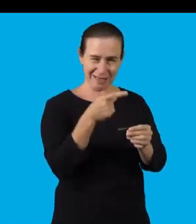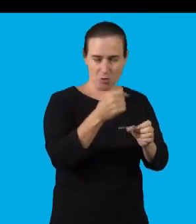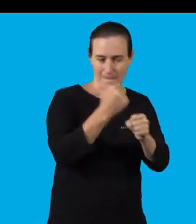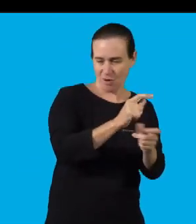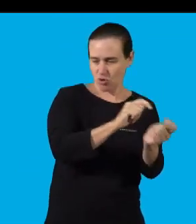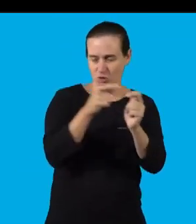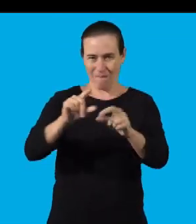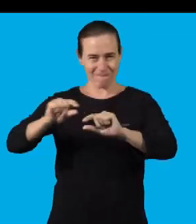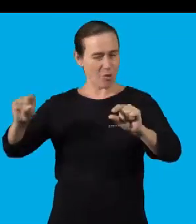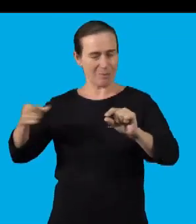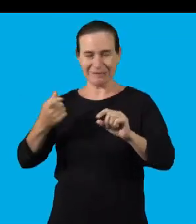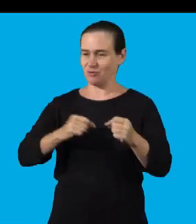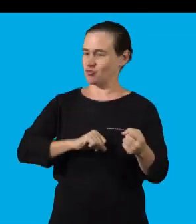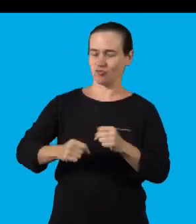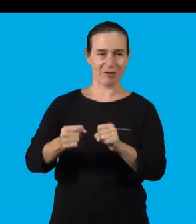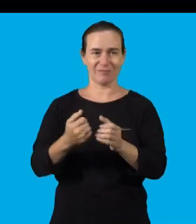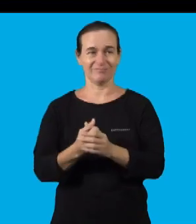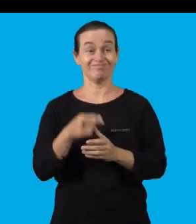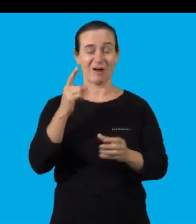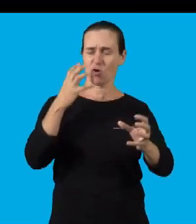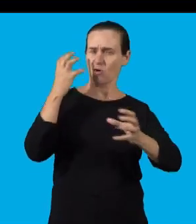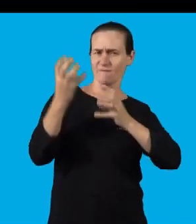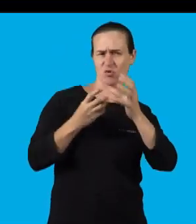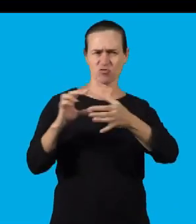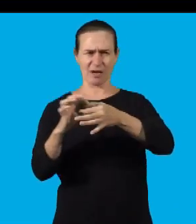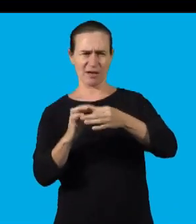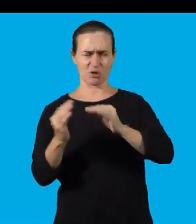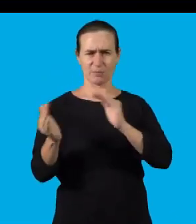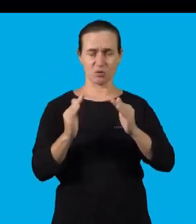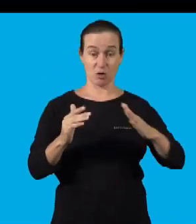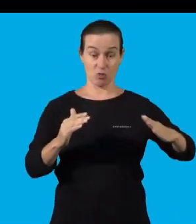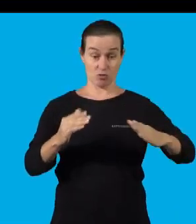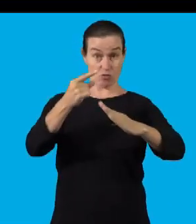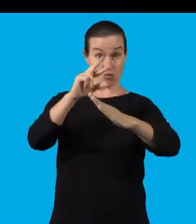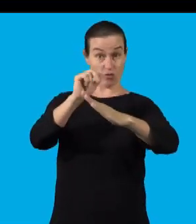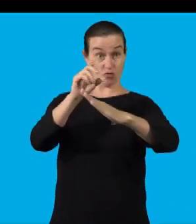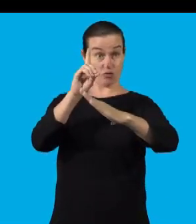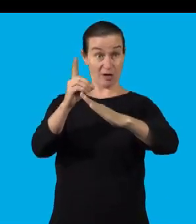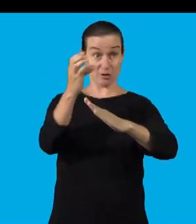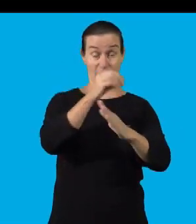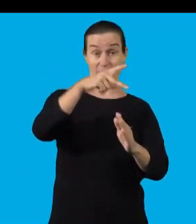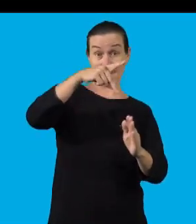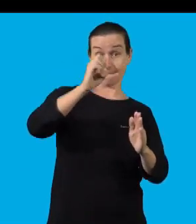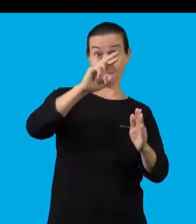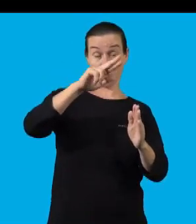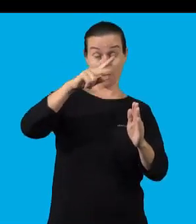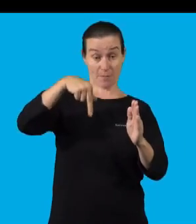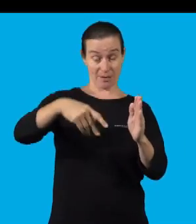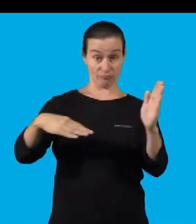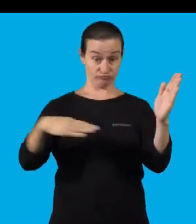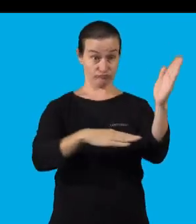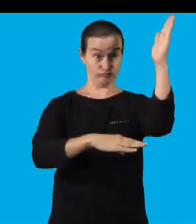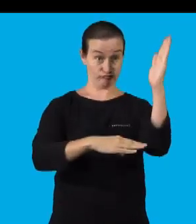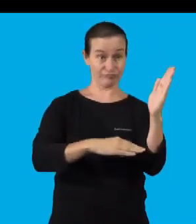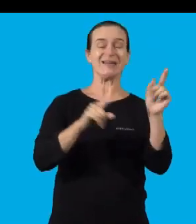sketch to a formula. And of course, learners confuse the relationship between the gradients of perpendicular